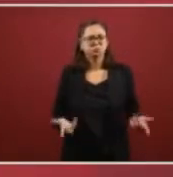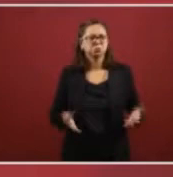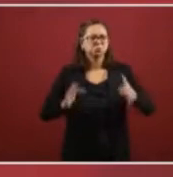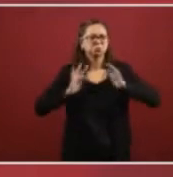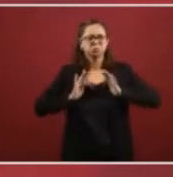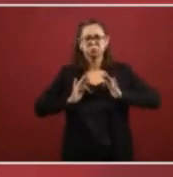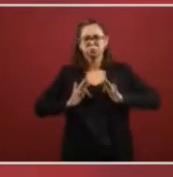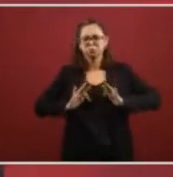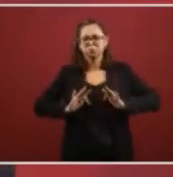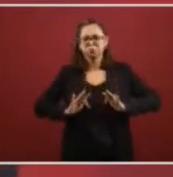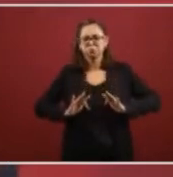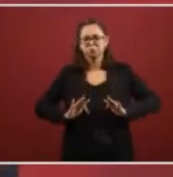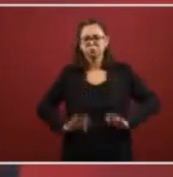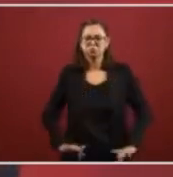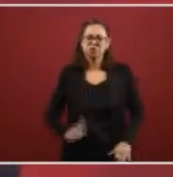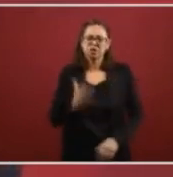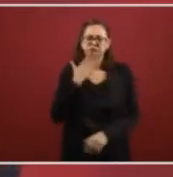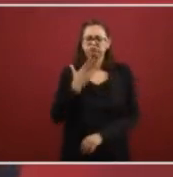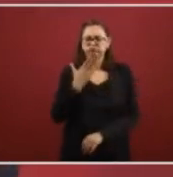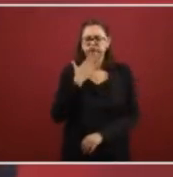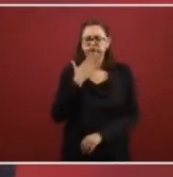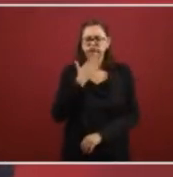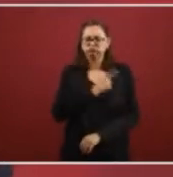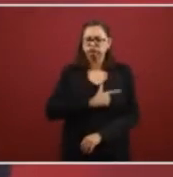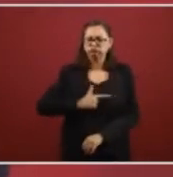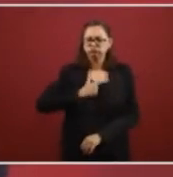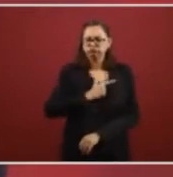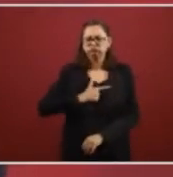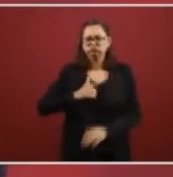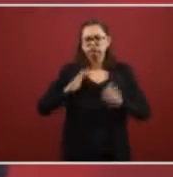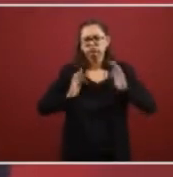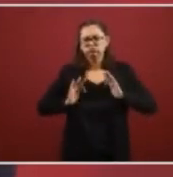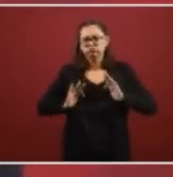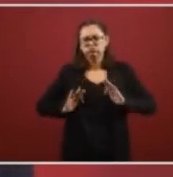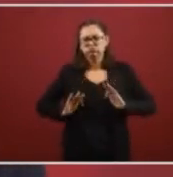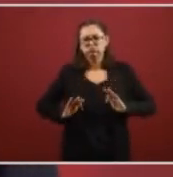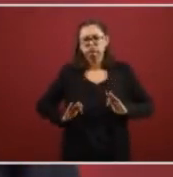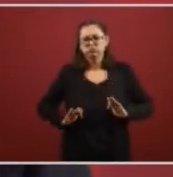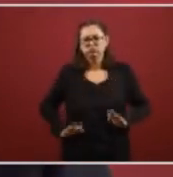that it's actually pretty tranquil, and I celebrate it,